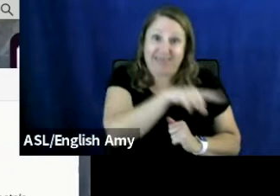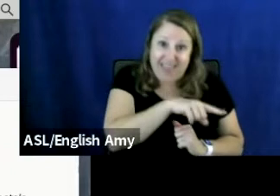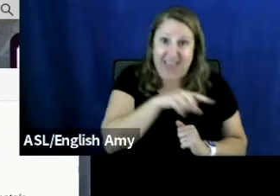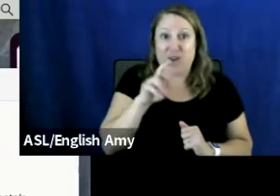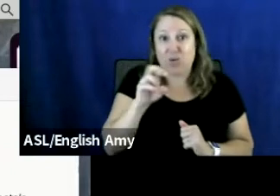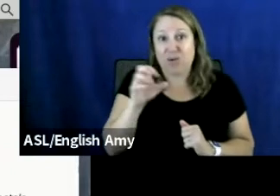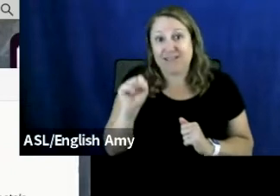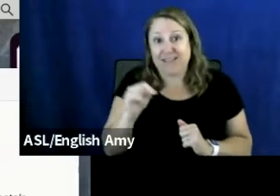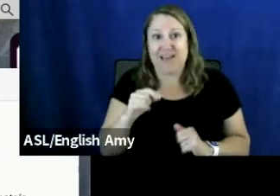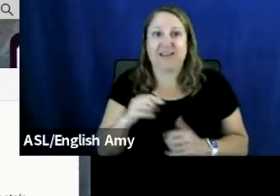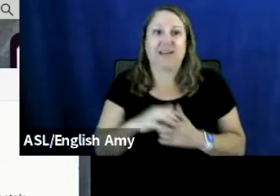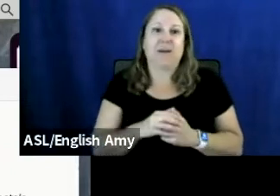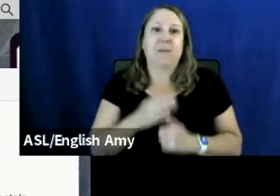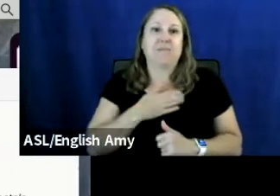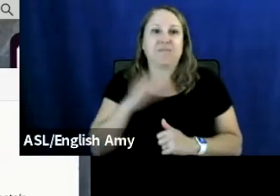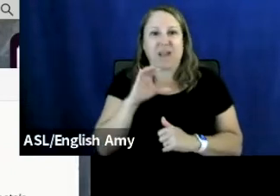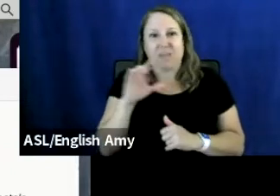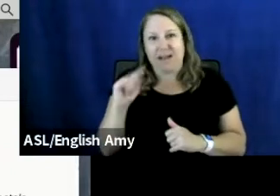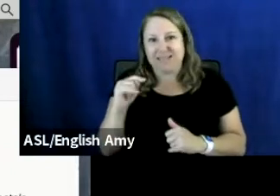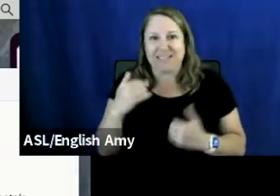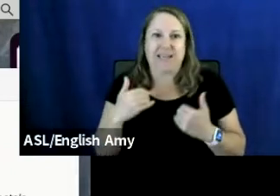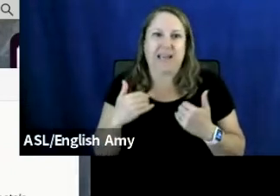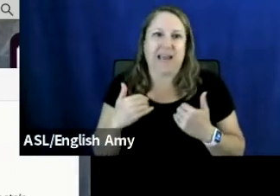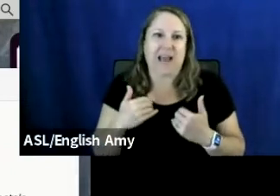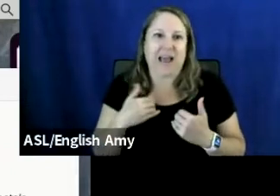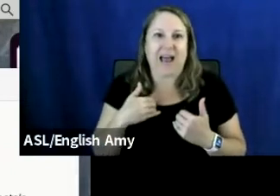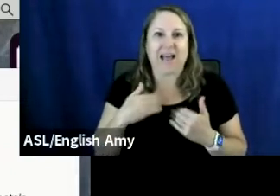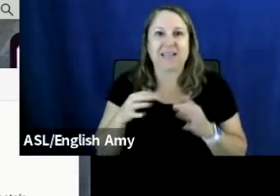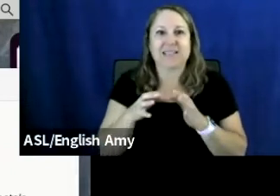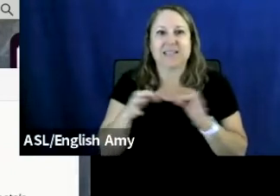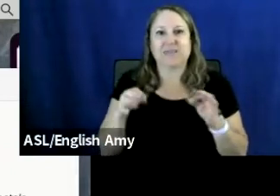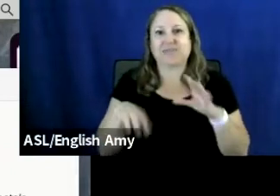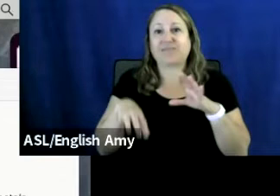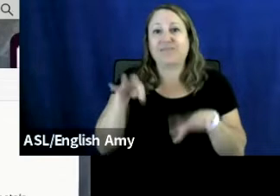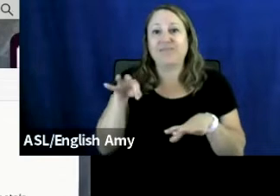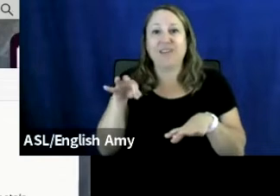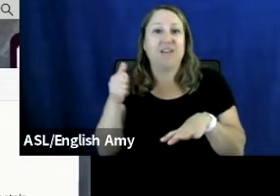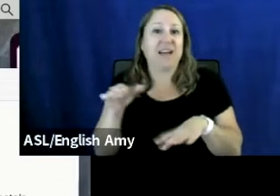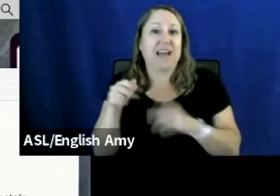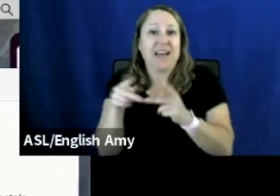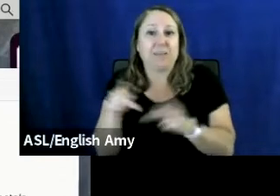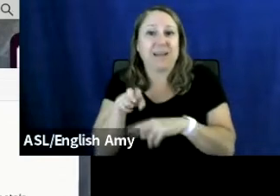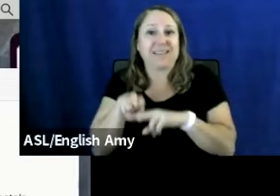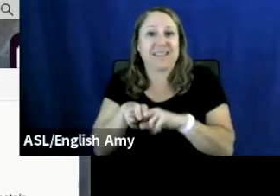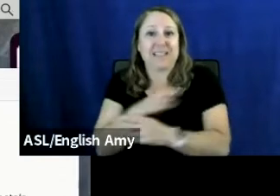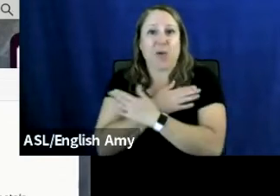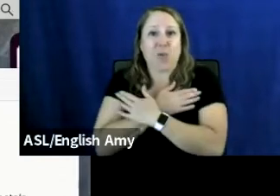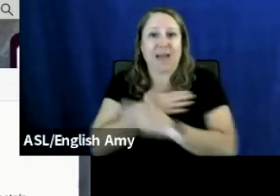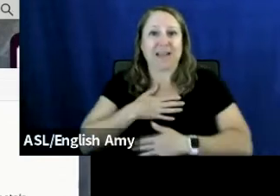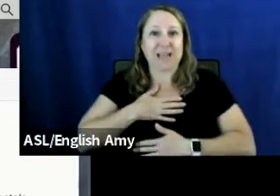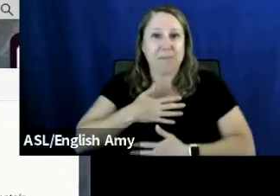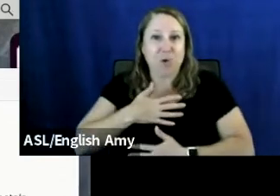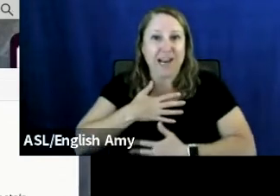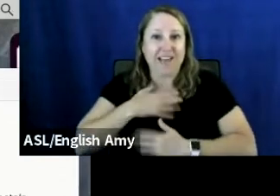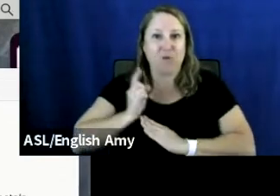these routines where they just like find a new spot and just sit down and just relax and take a breath. Or